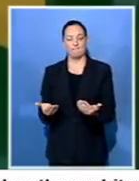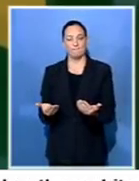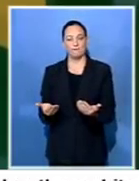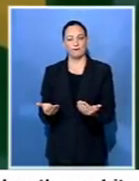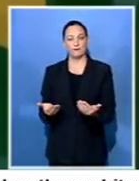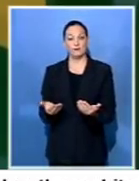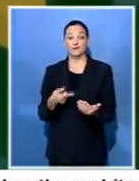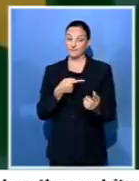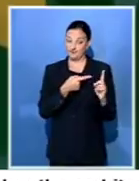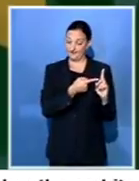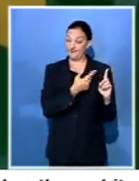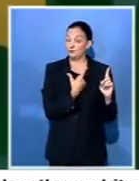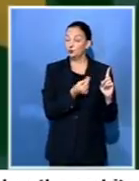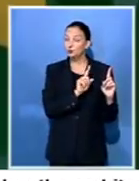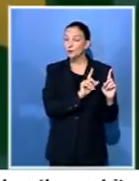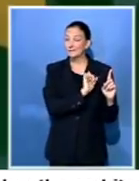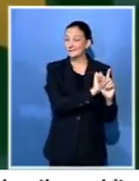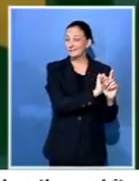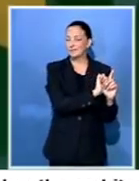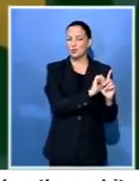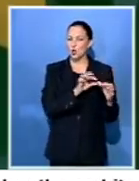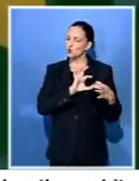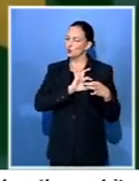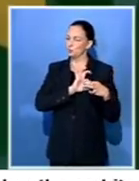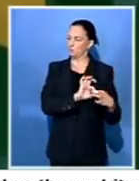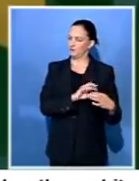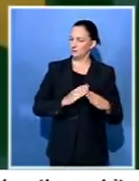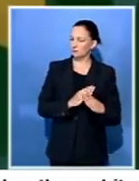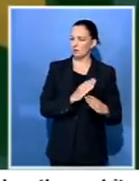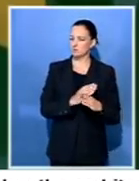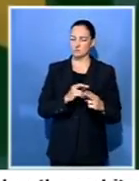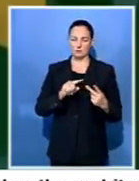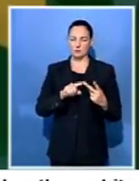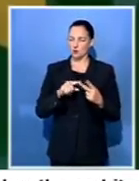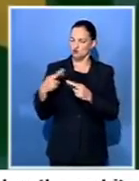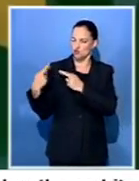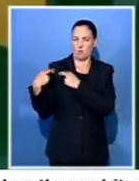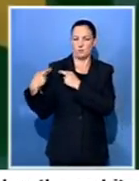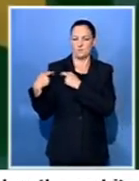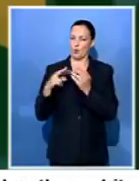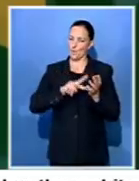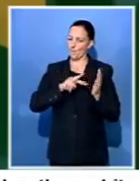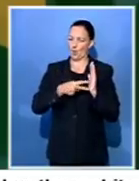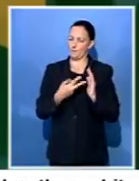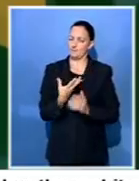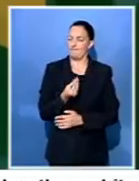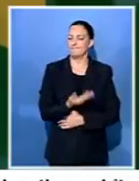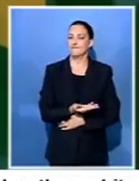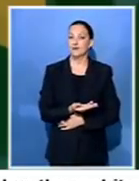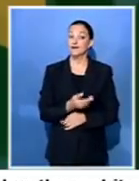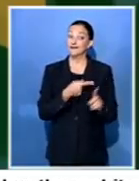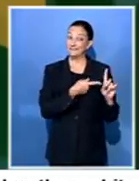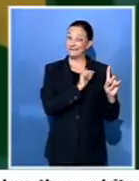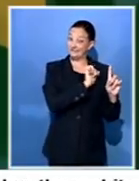undertook this task with commitment, with responsibility, and with purpose. He